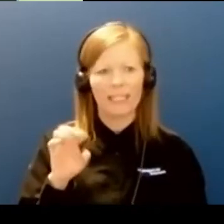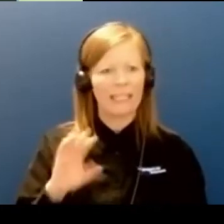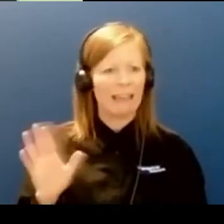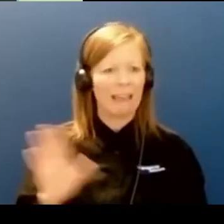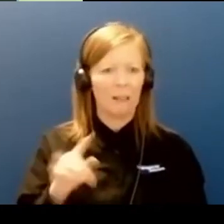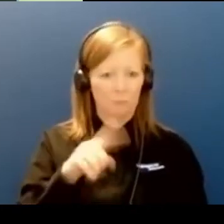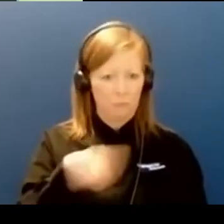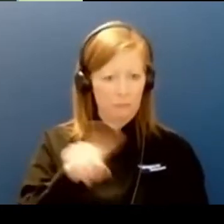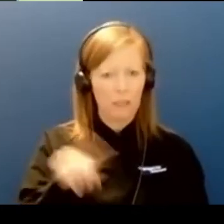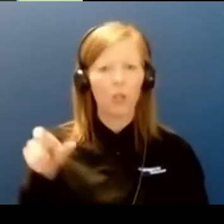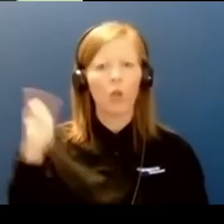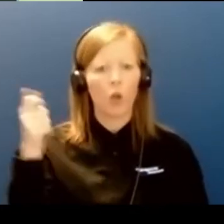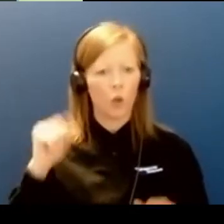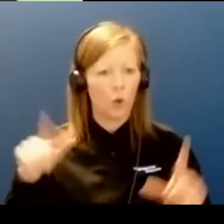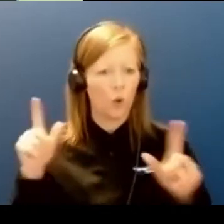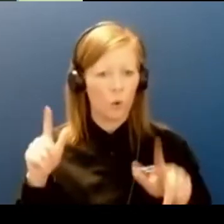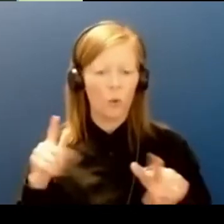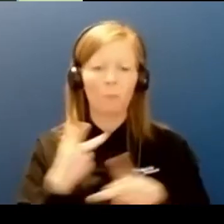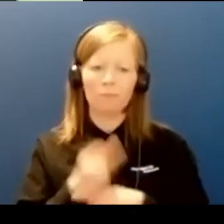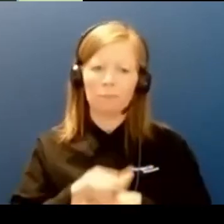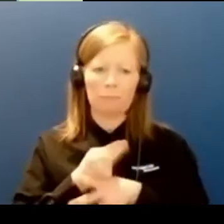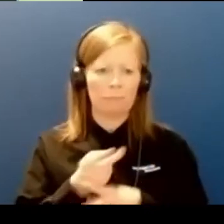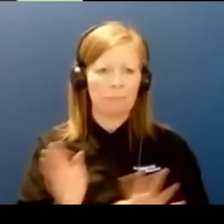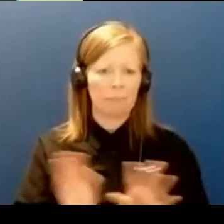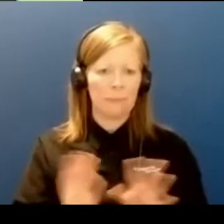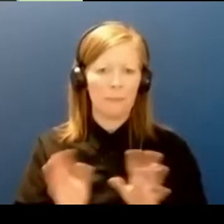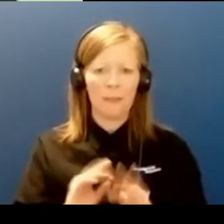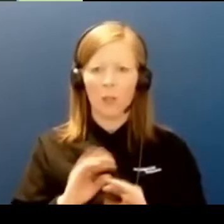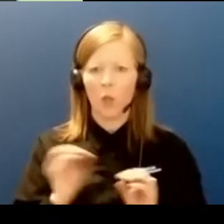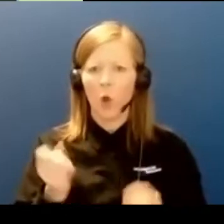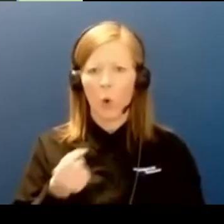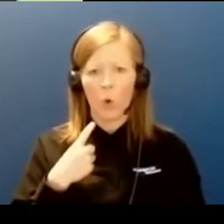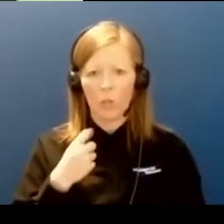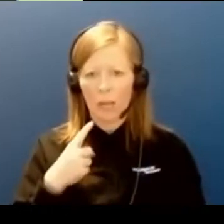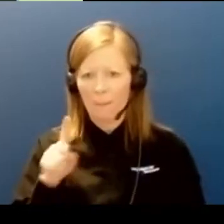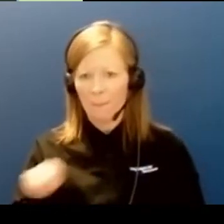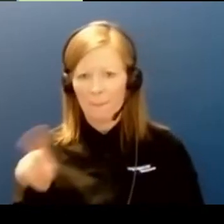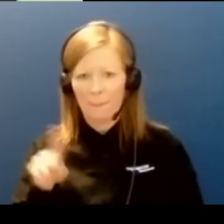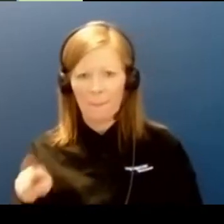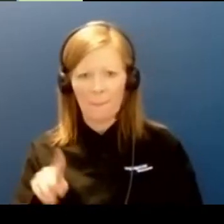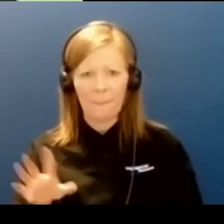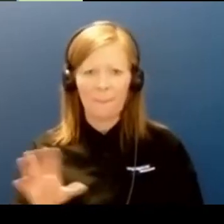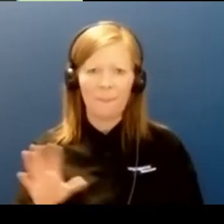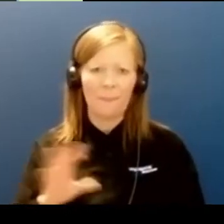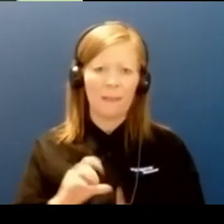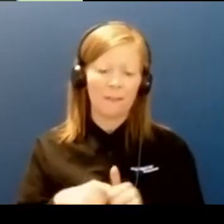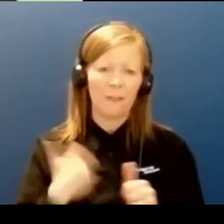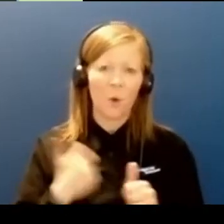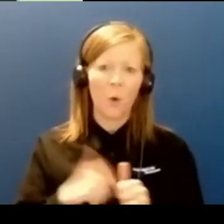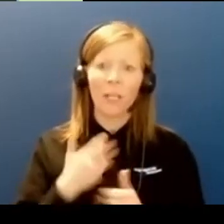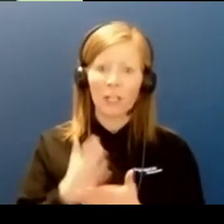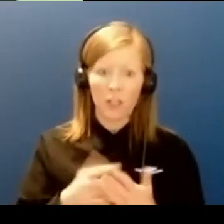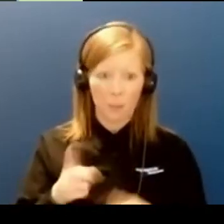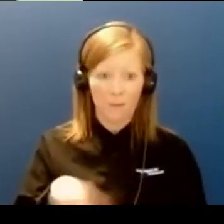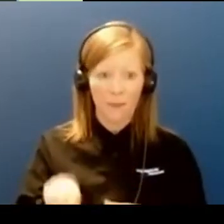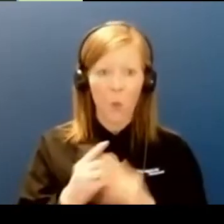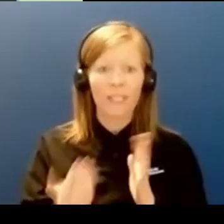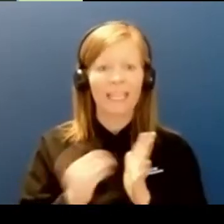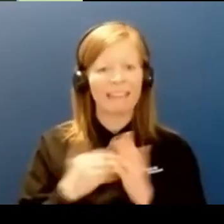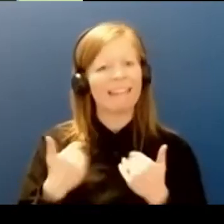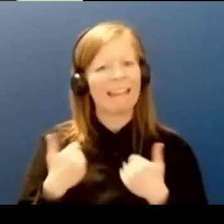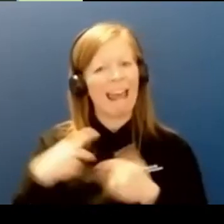another, homeopathic tablets you can see over here, because some of them again contain